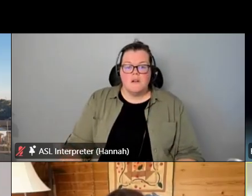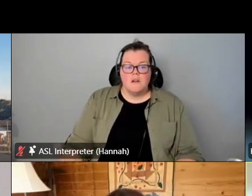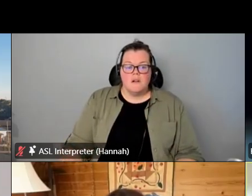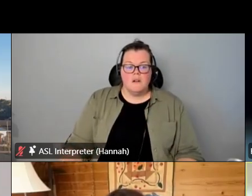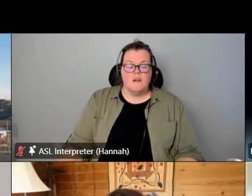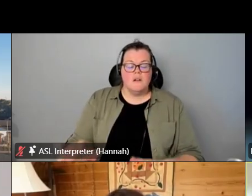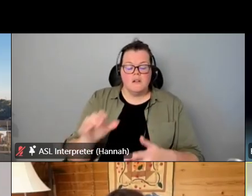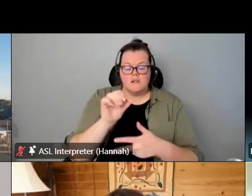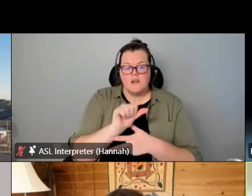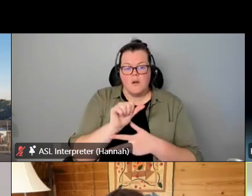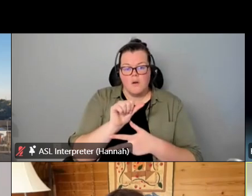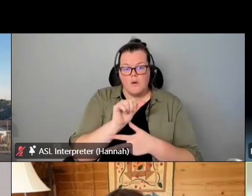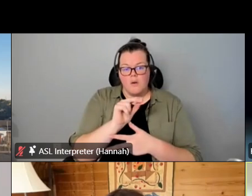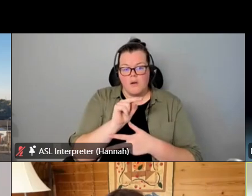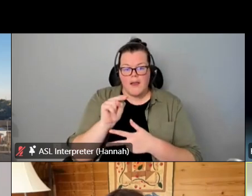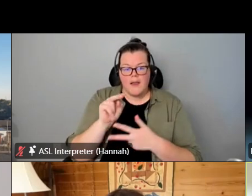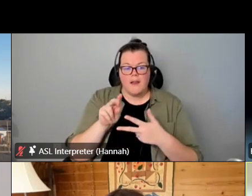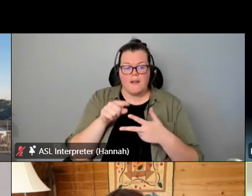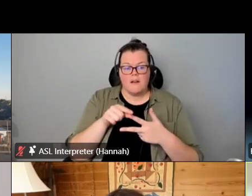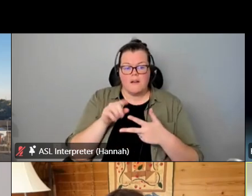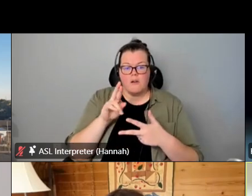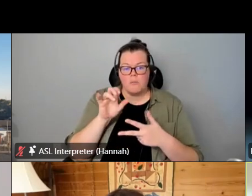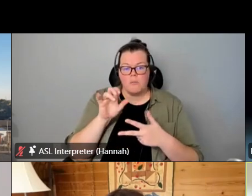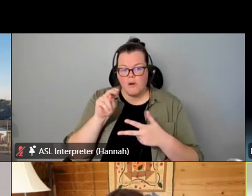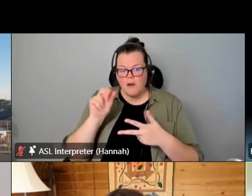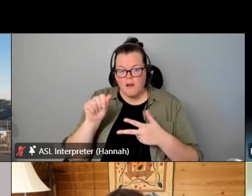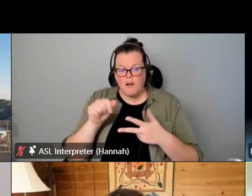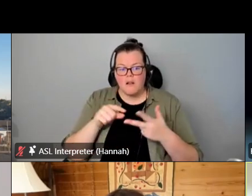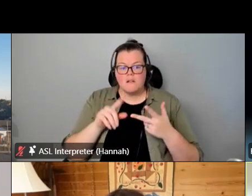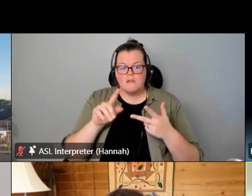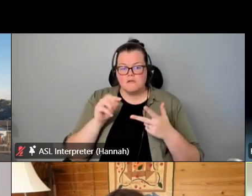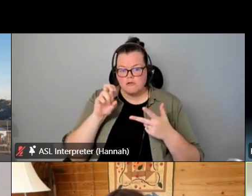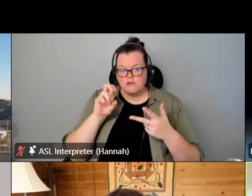then Brianna, Teresa, and then Jackie. Go ahead, Anne.